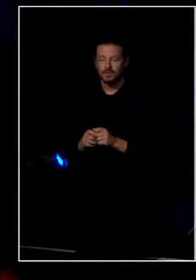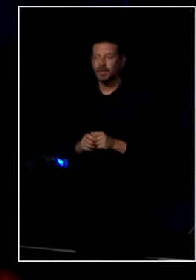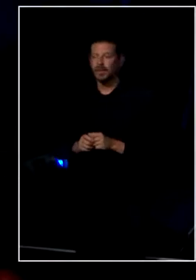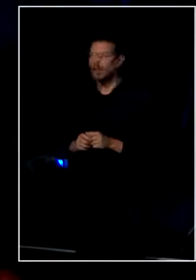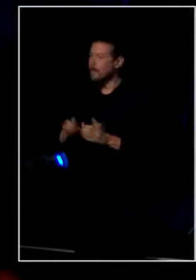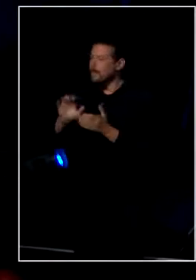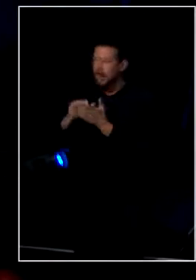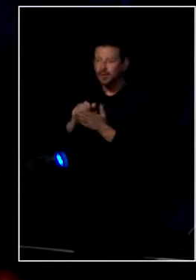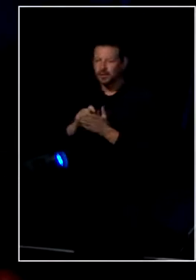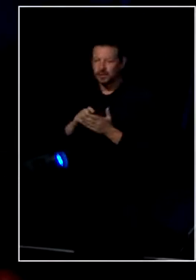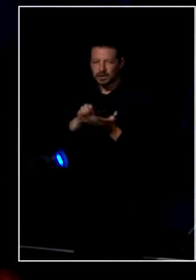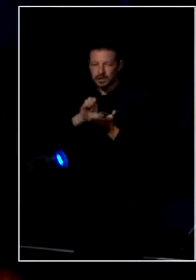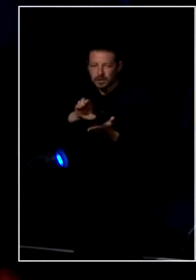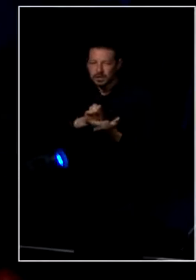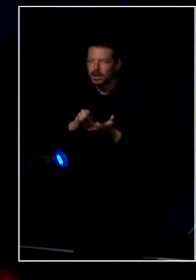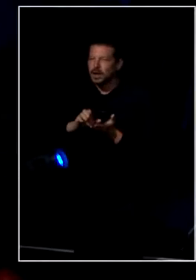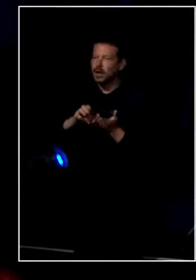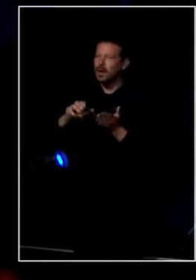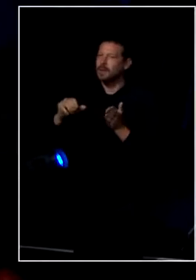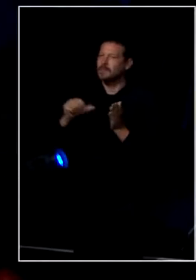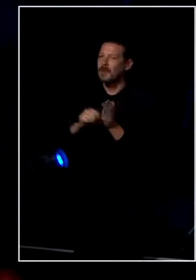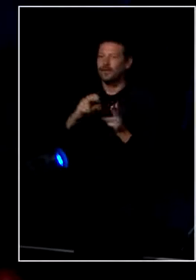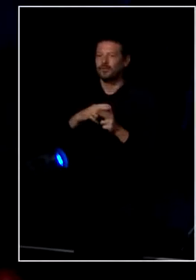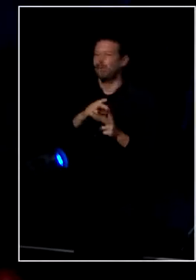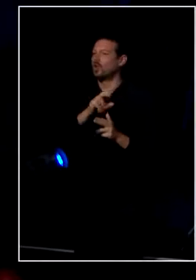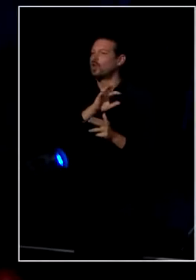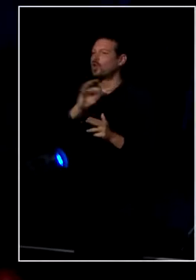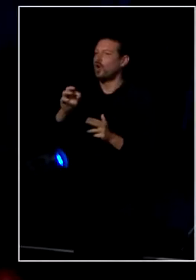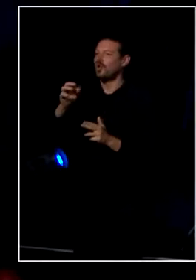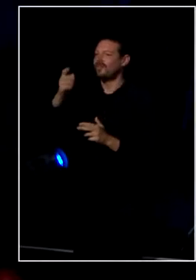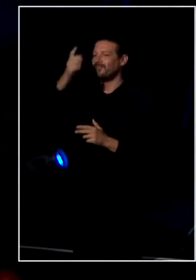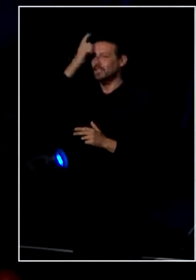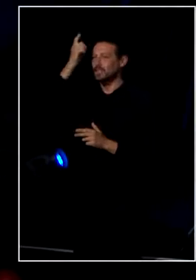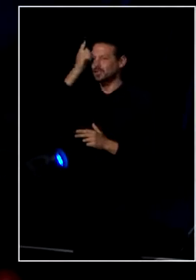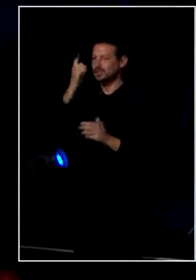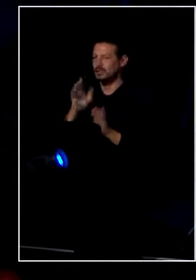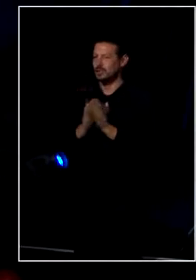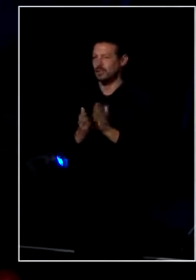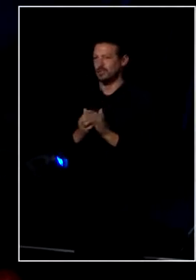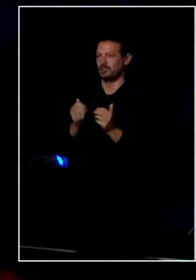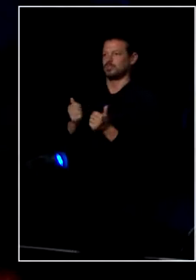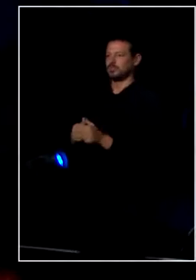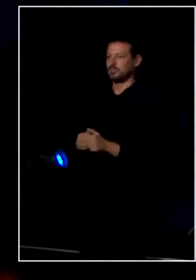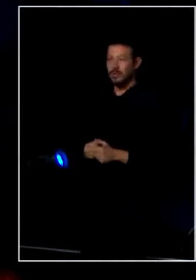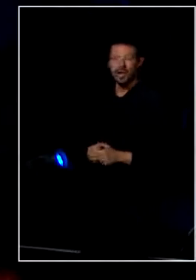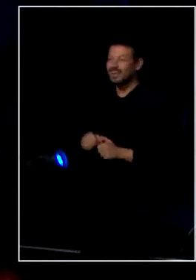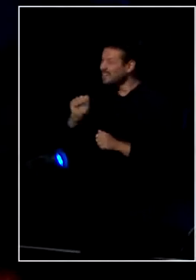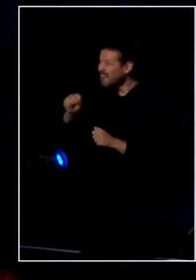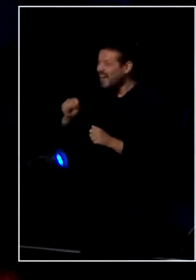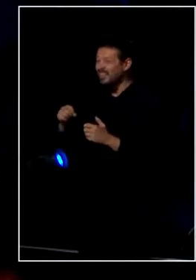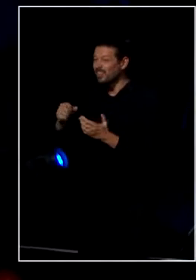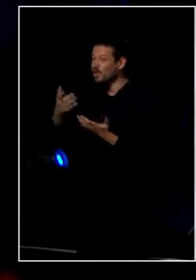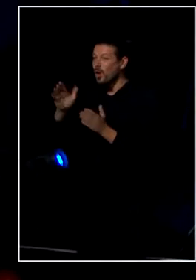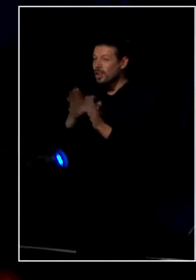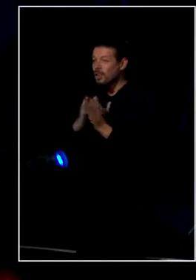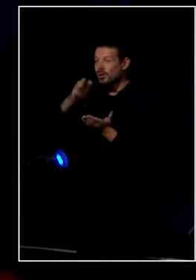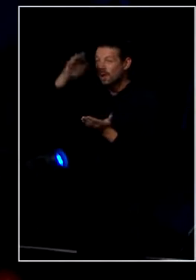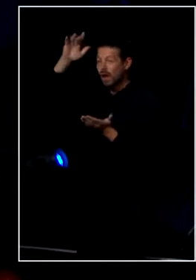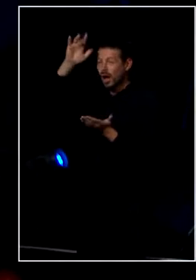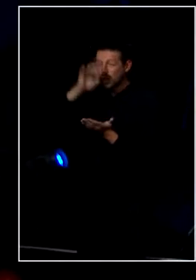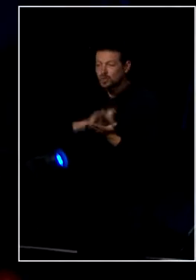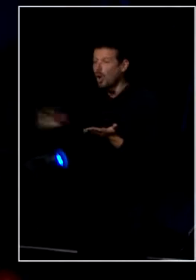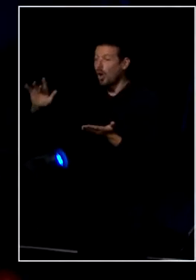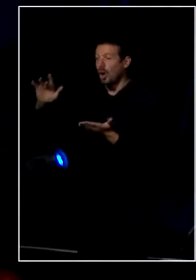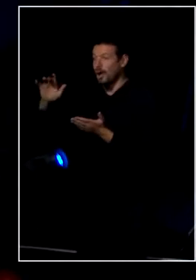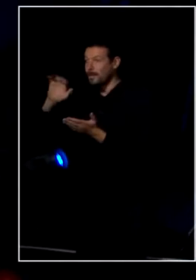who is putting money towards this kind of nonfiction. So thank you, everyone. And showing that reprint, the fact that this has been so